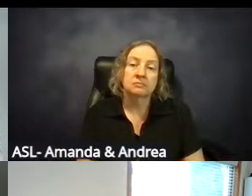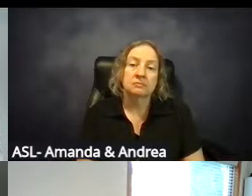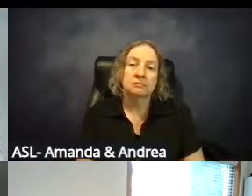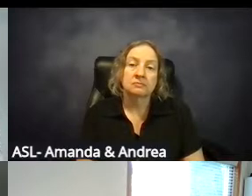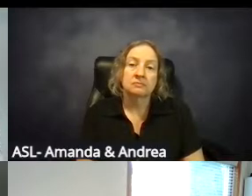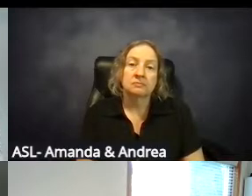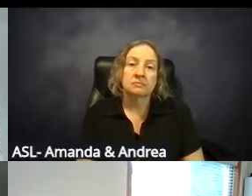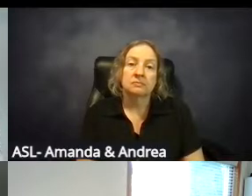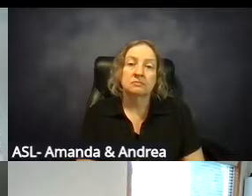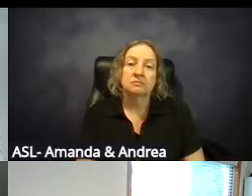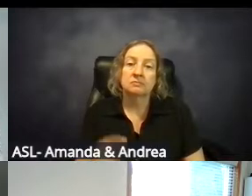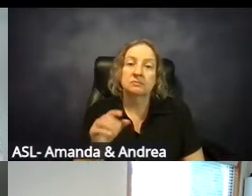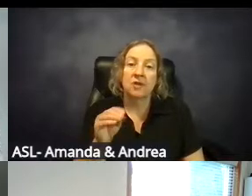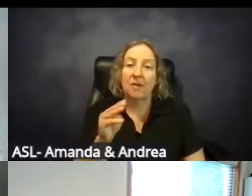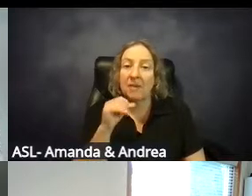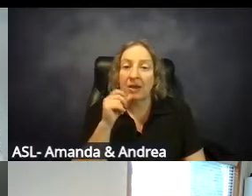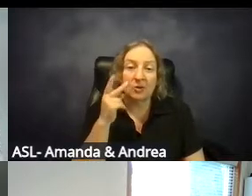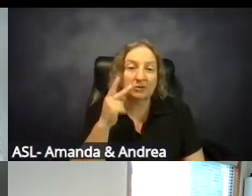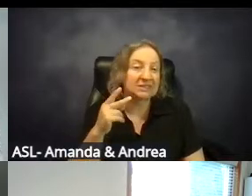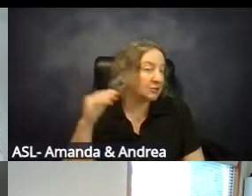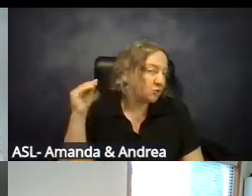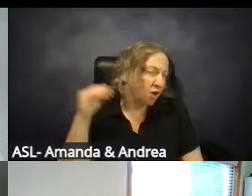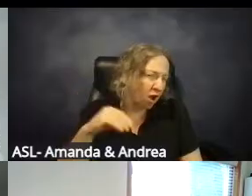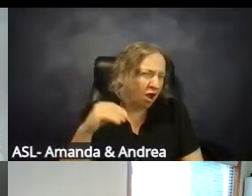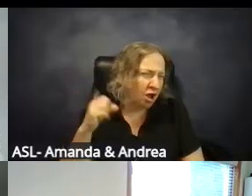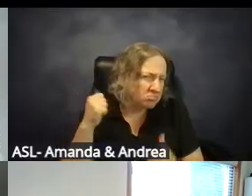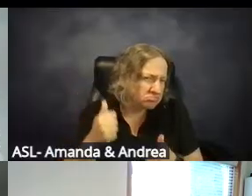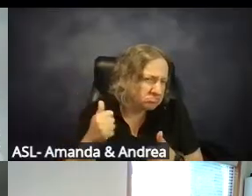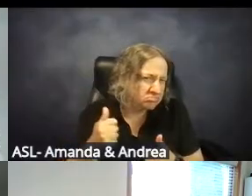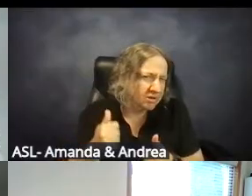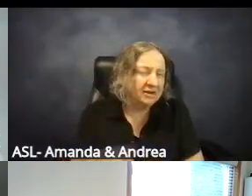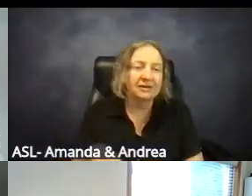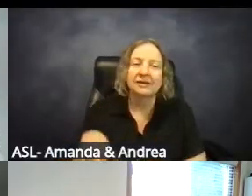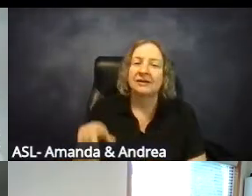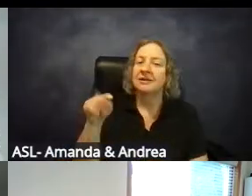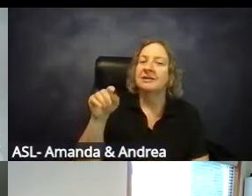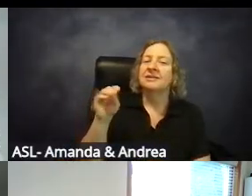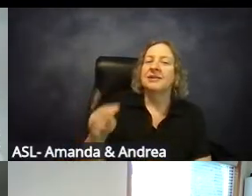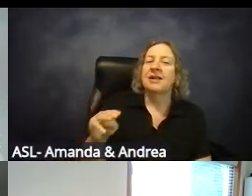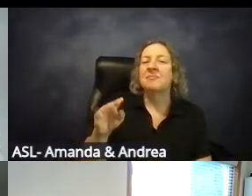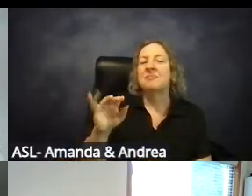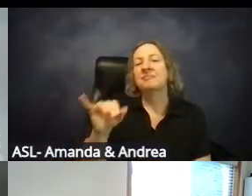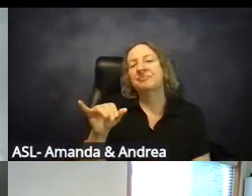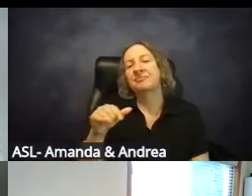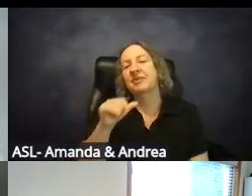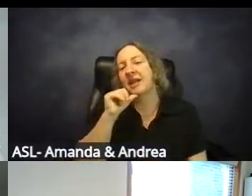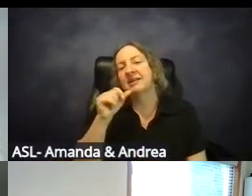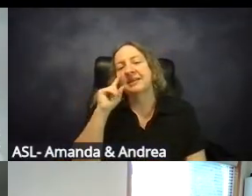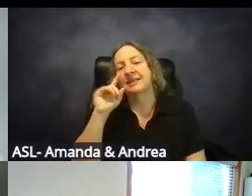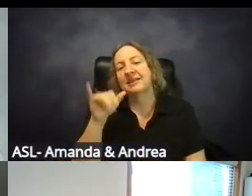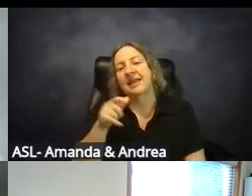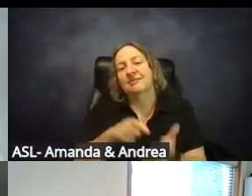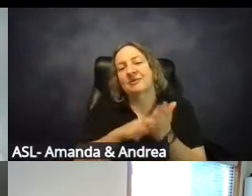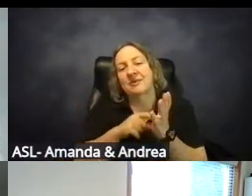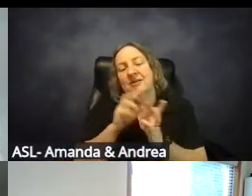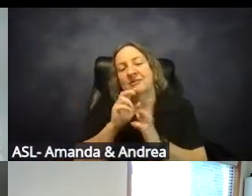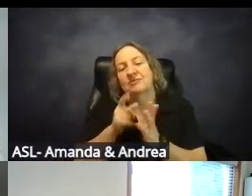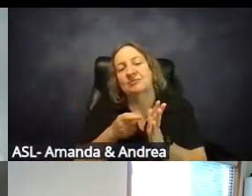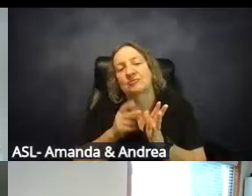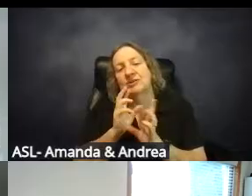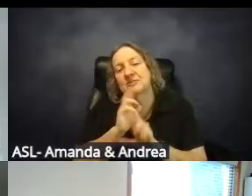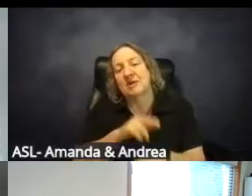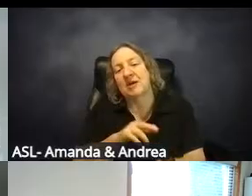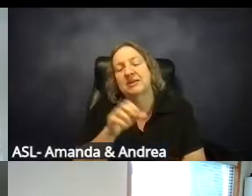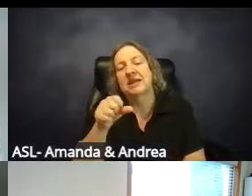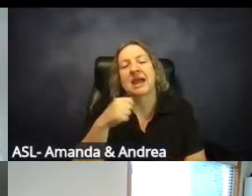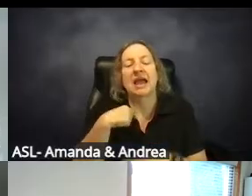Tom, I don't see you shaking your head yes. No, I didn't think that that required a response. I agree